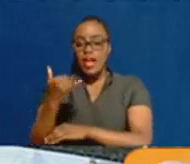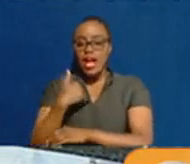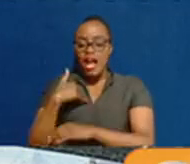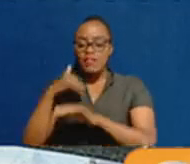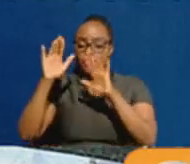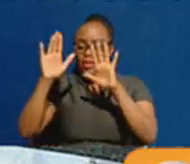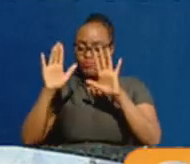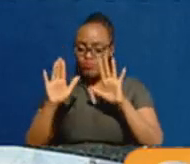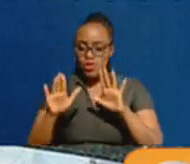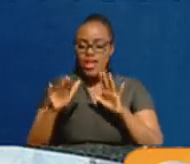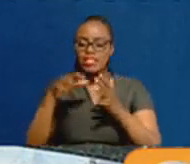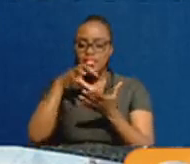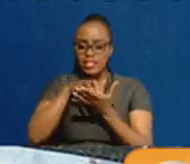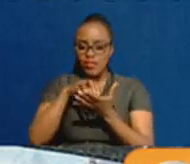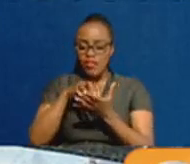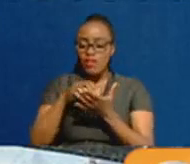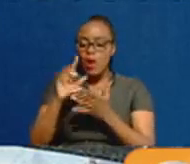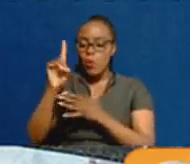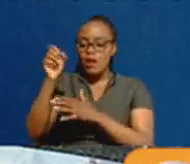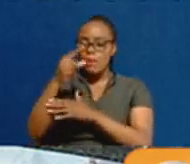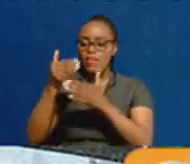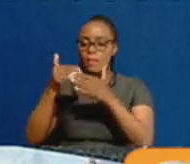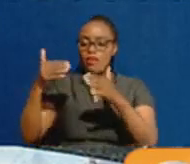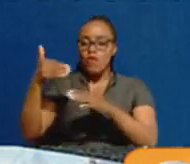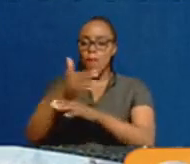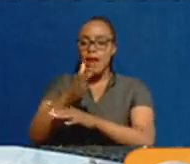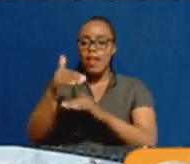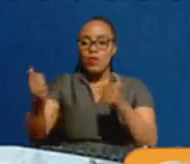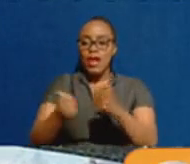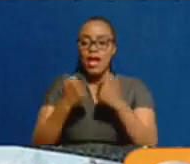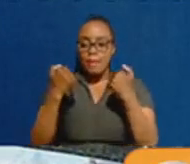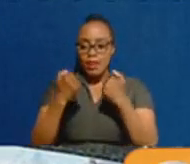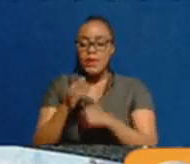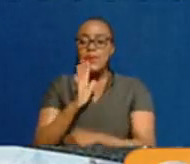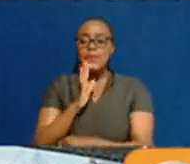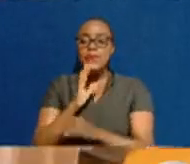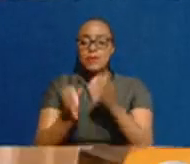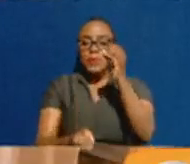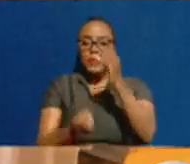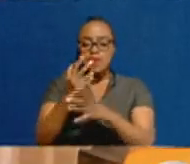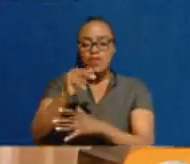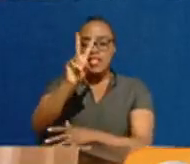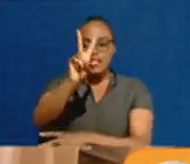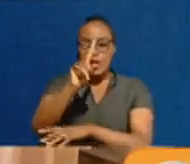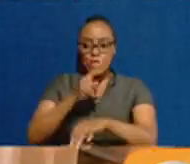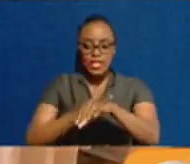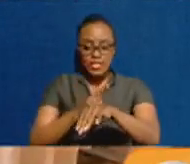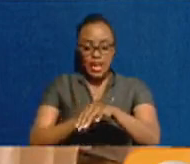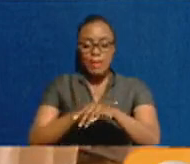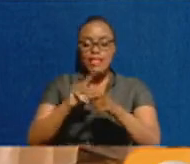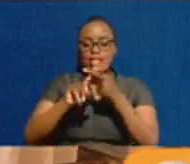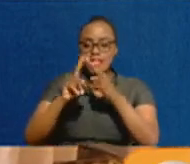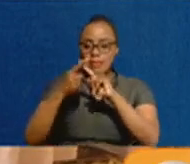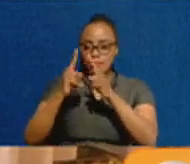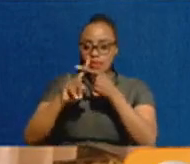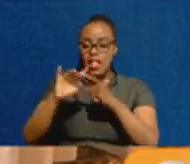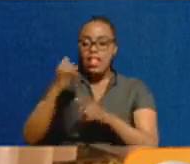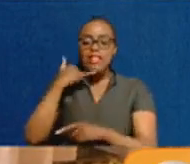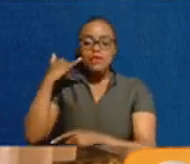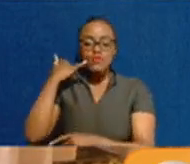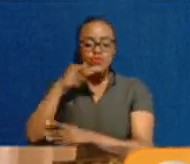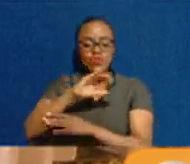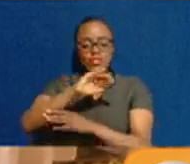critical stage barely a month before the marathon takes place. Speaking during the launch of the second edition of the Stanbic Nakuru City Marathon